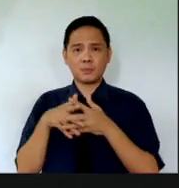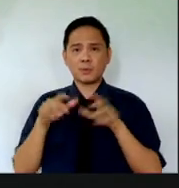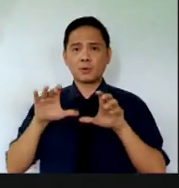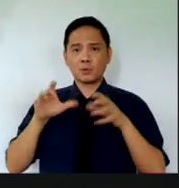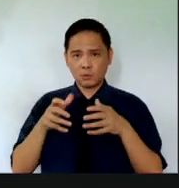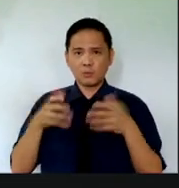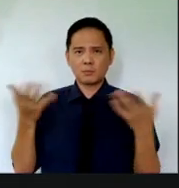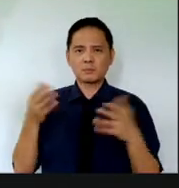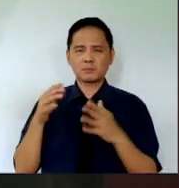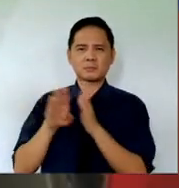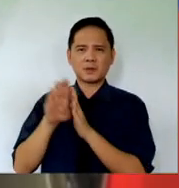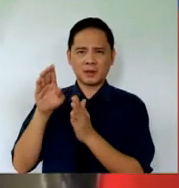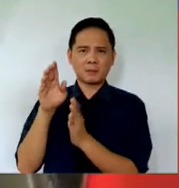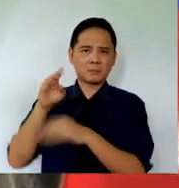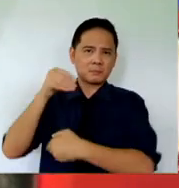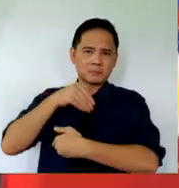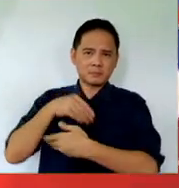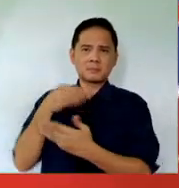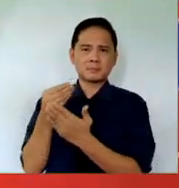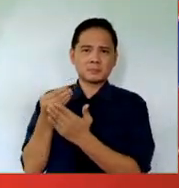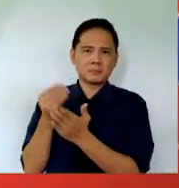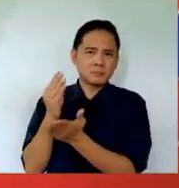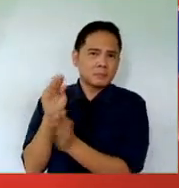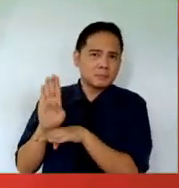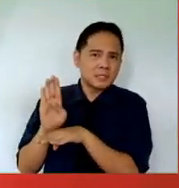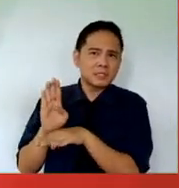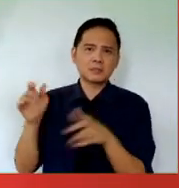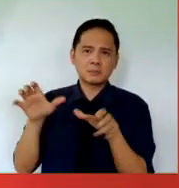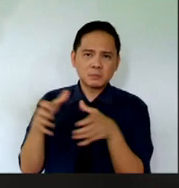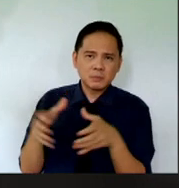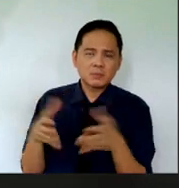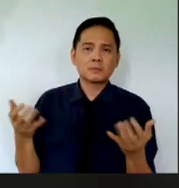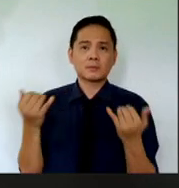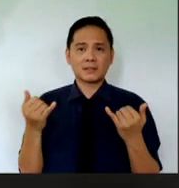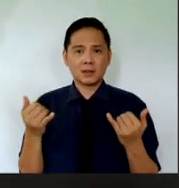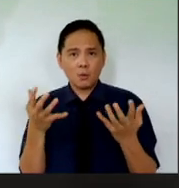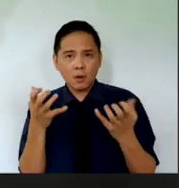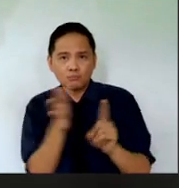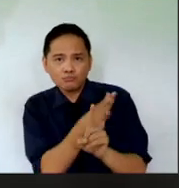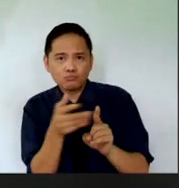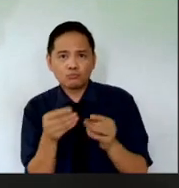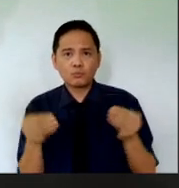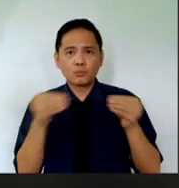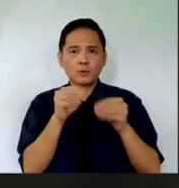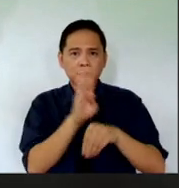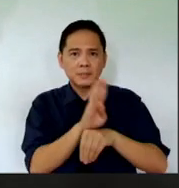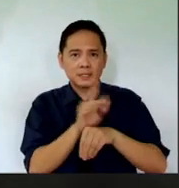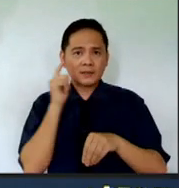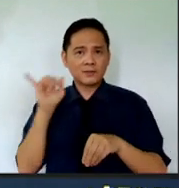Undersecretary Rafaelita Aldaba said, attracting more investments in the local EV sector can help ease unemployment in the